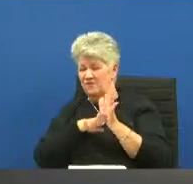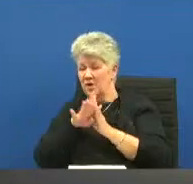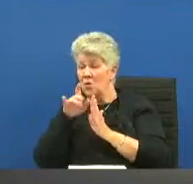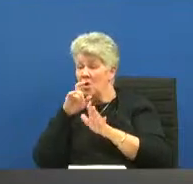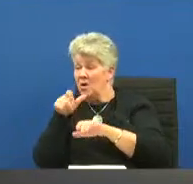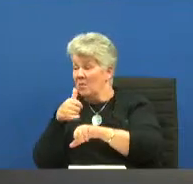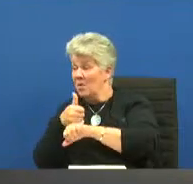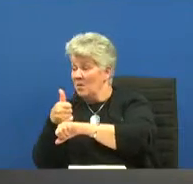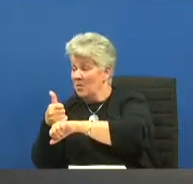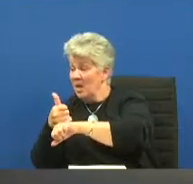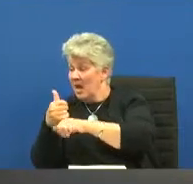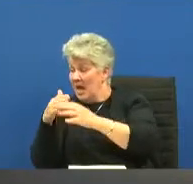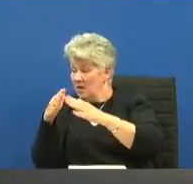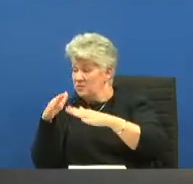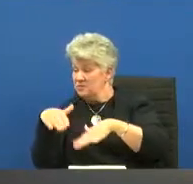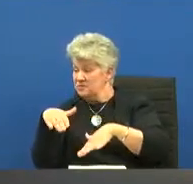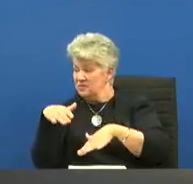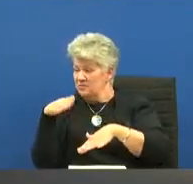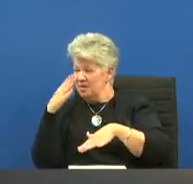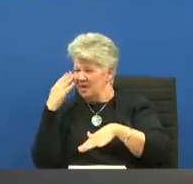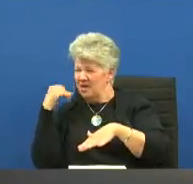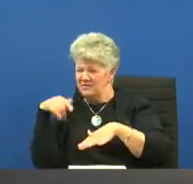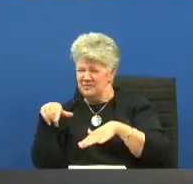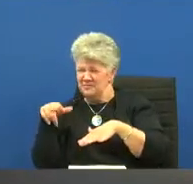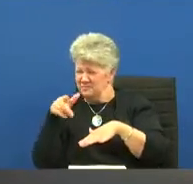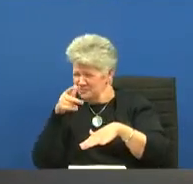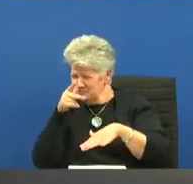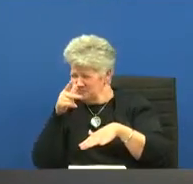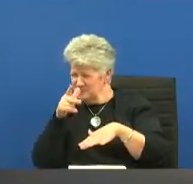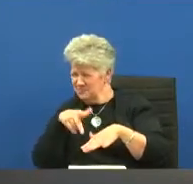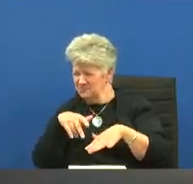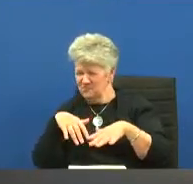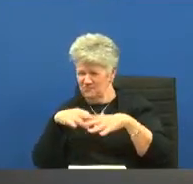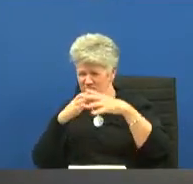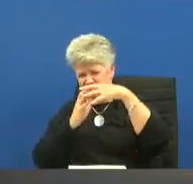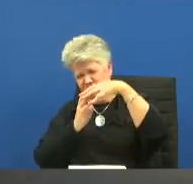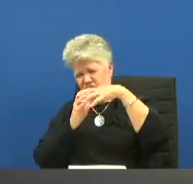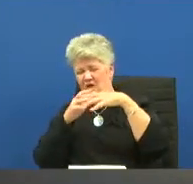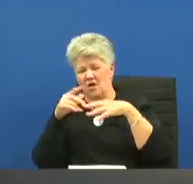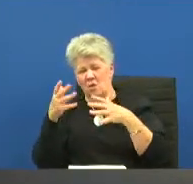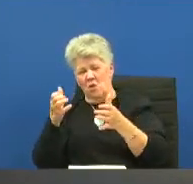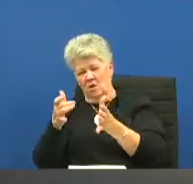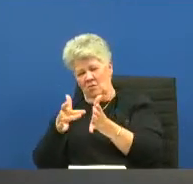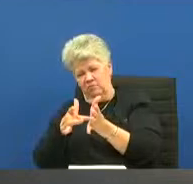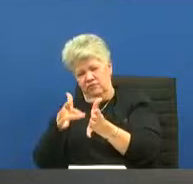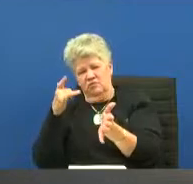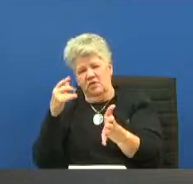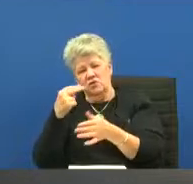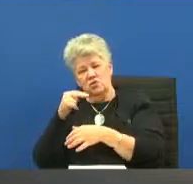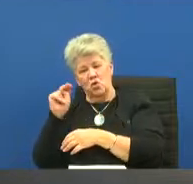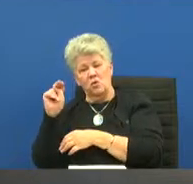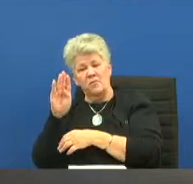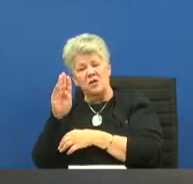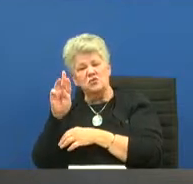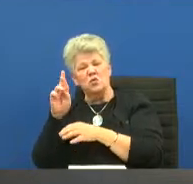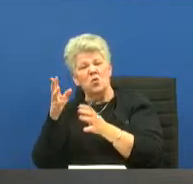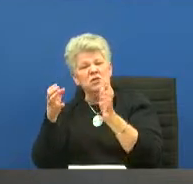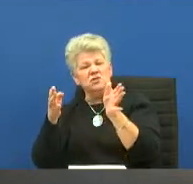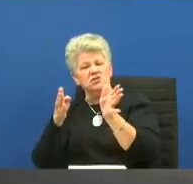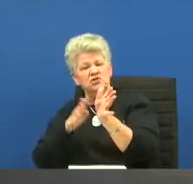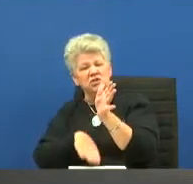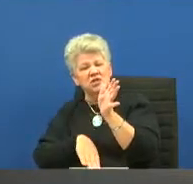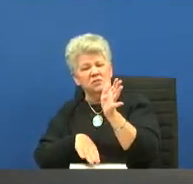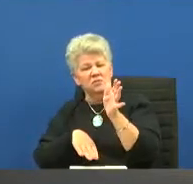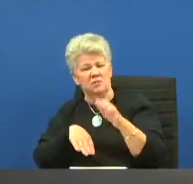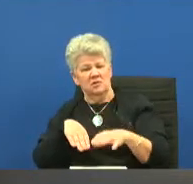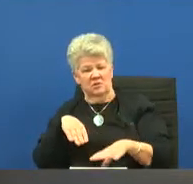put up hundreds of houses because they were shoddy developers that used North Baton Rouge as a tool for cheap land to be able to make a lot of